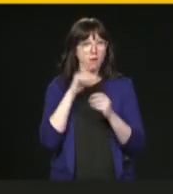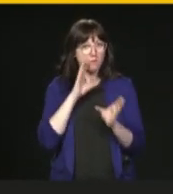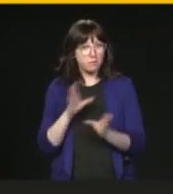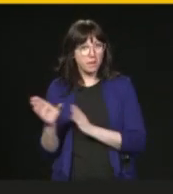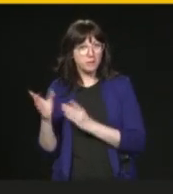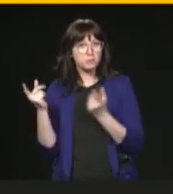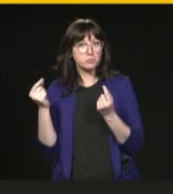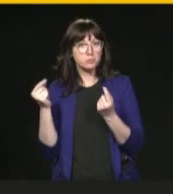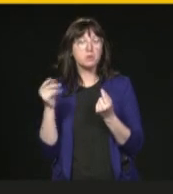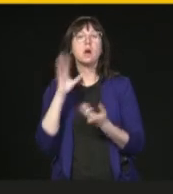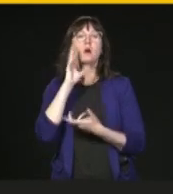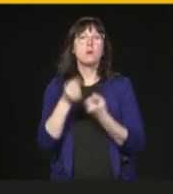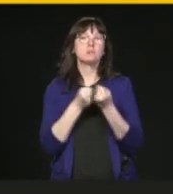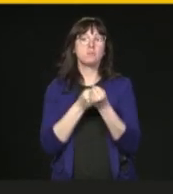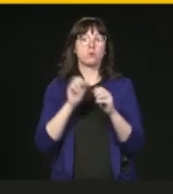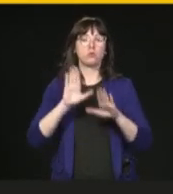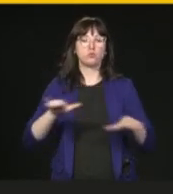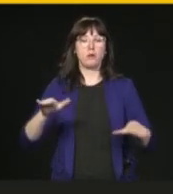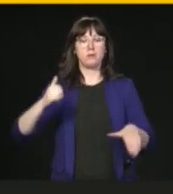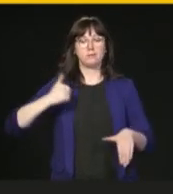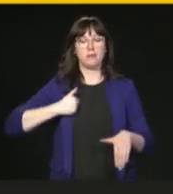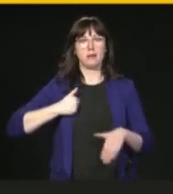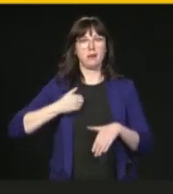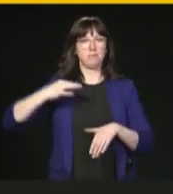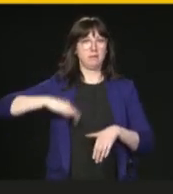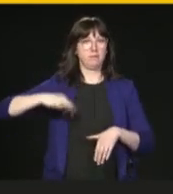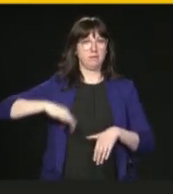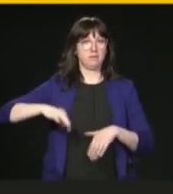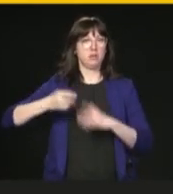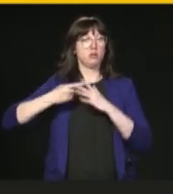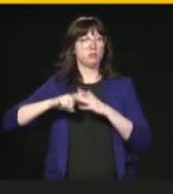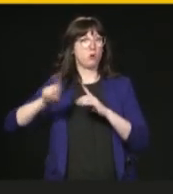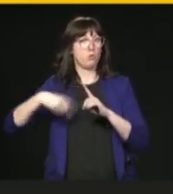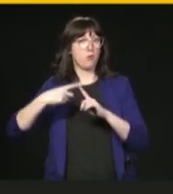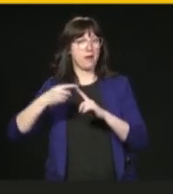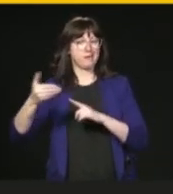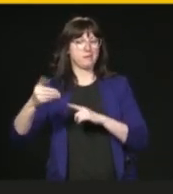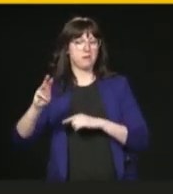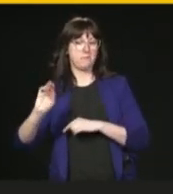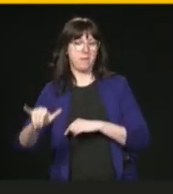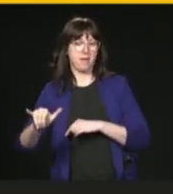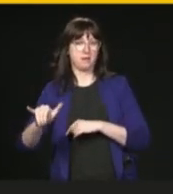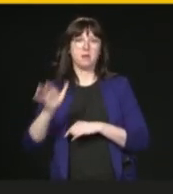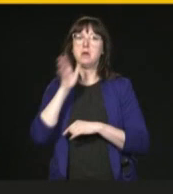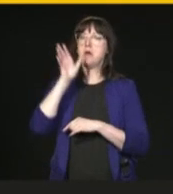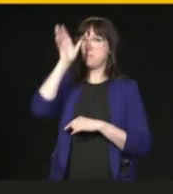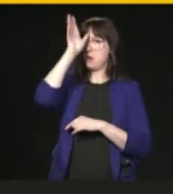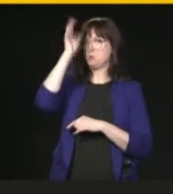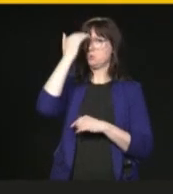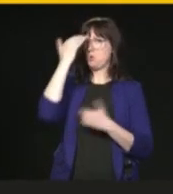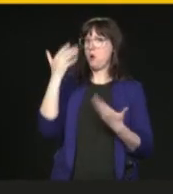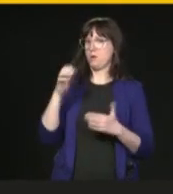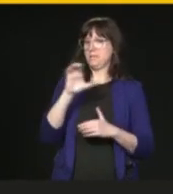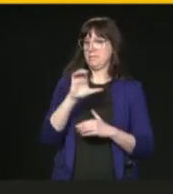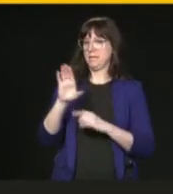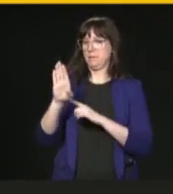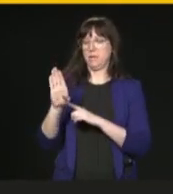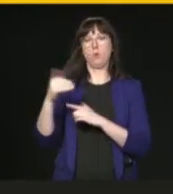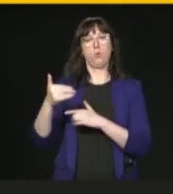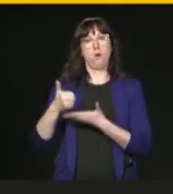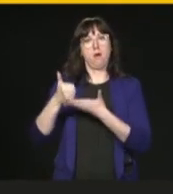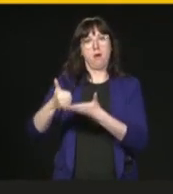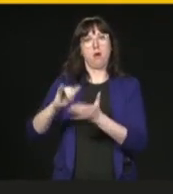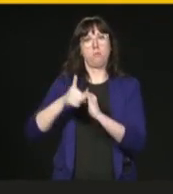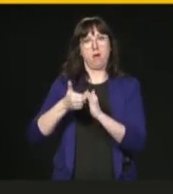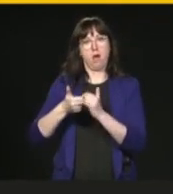also be boosting the Canada Child Benefit for families in May. Parents already know how much the CCB helps with the cost of